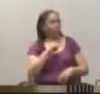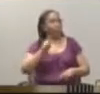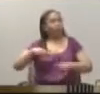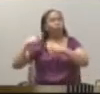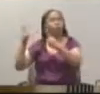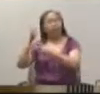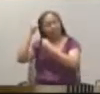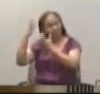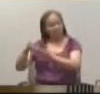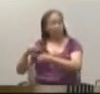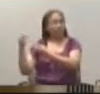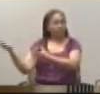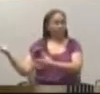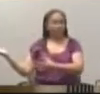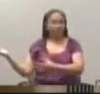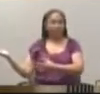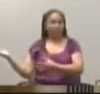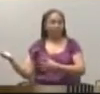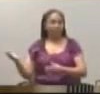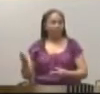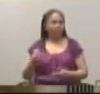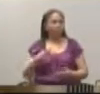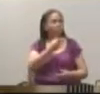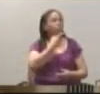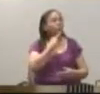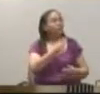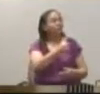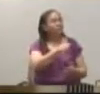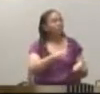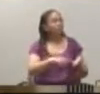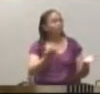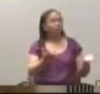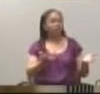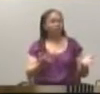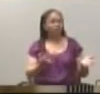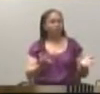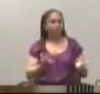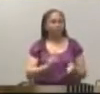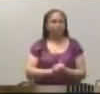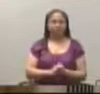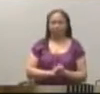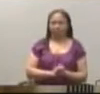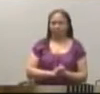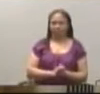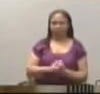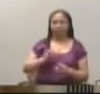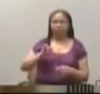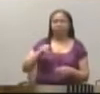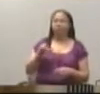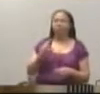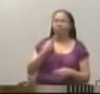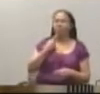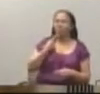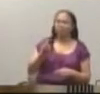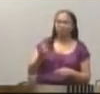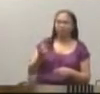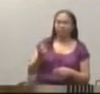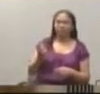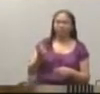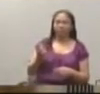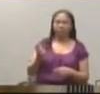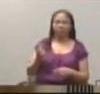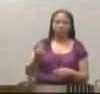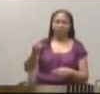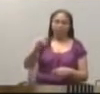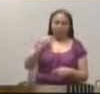us. What have you to say about yourself?" So John said,